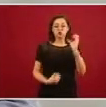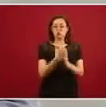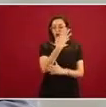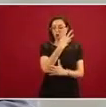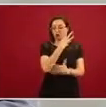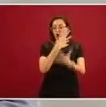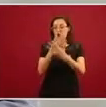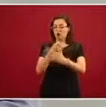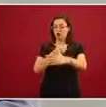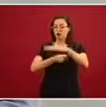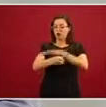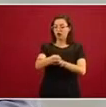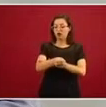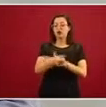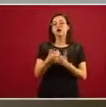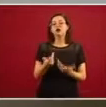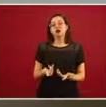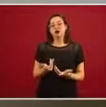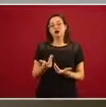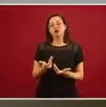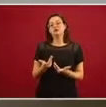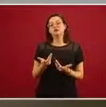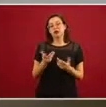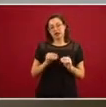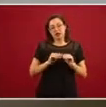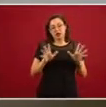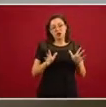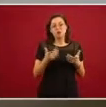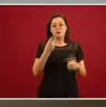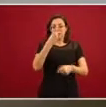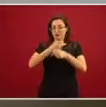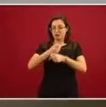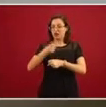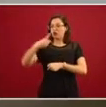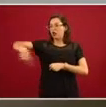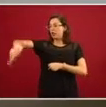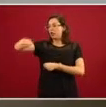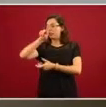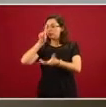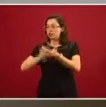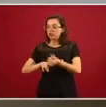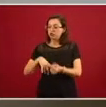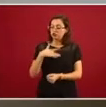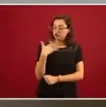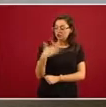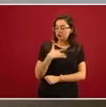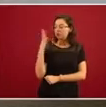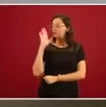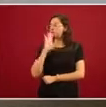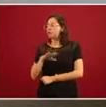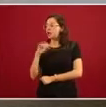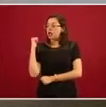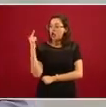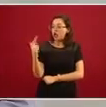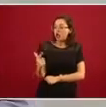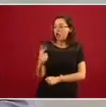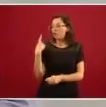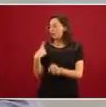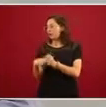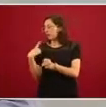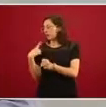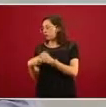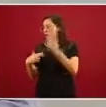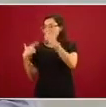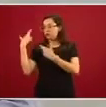were applied to new inmates after having studied the suspect cases within